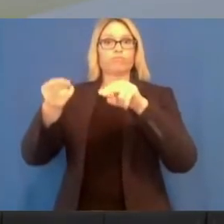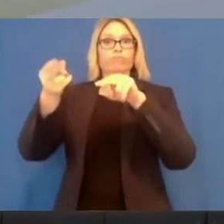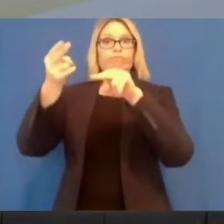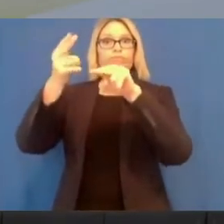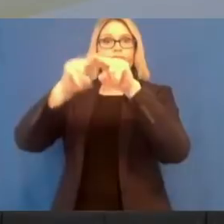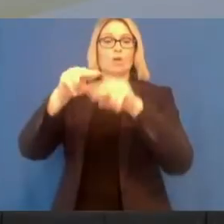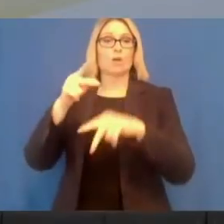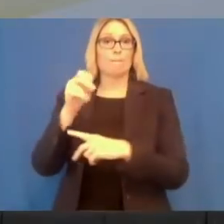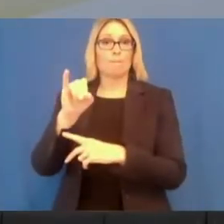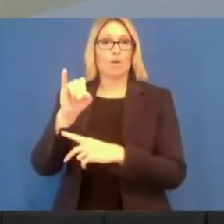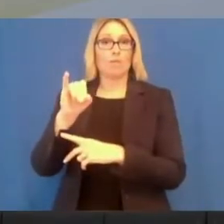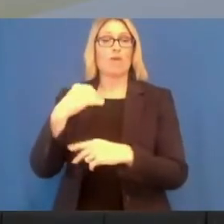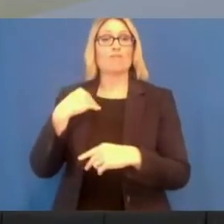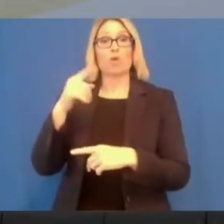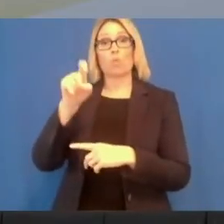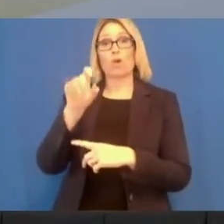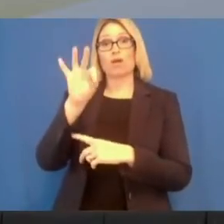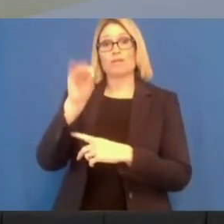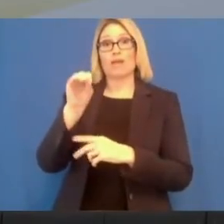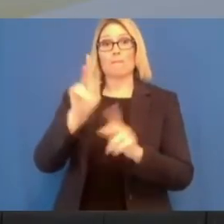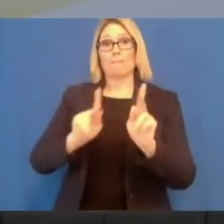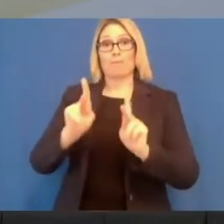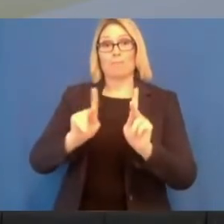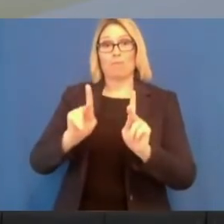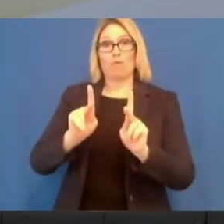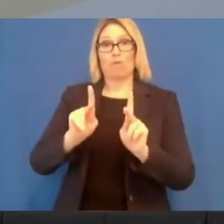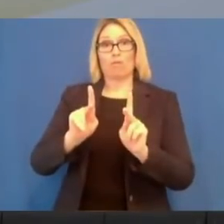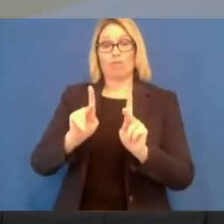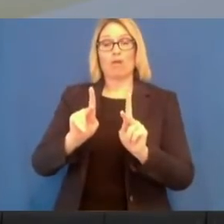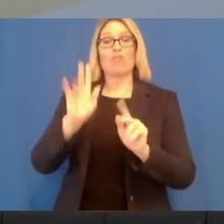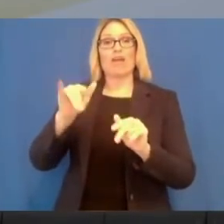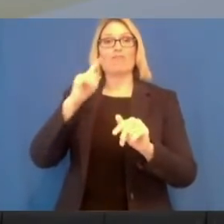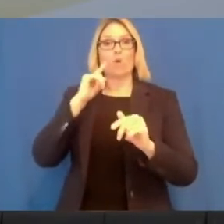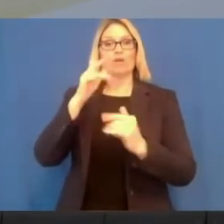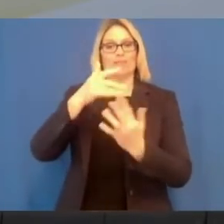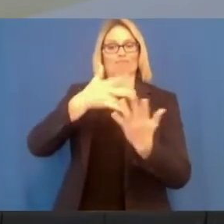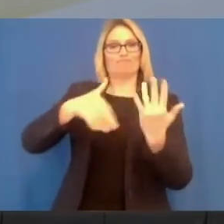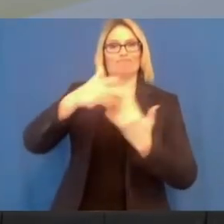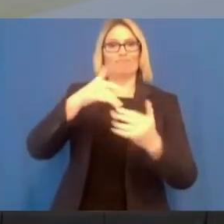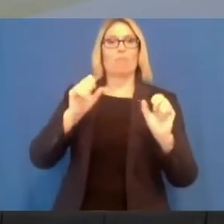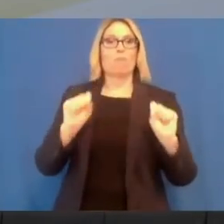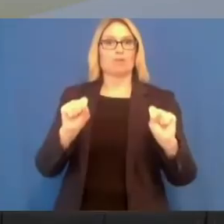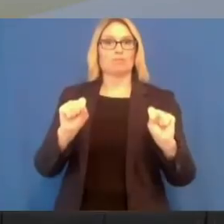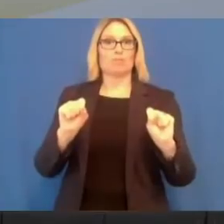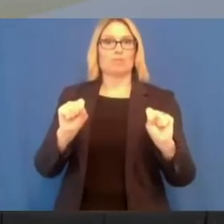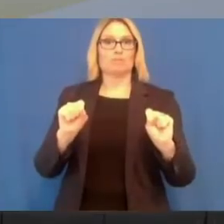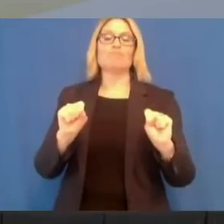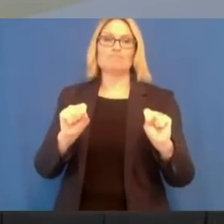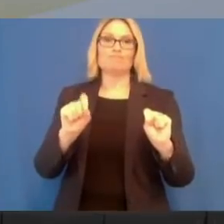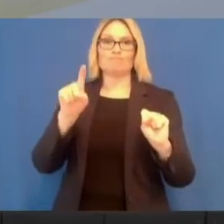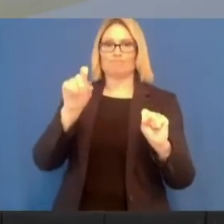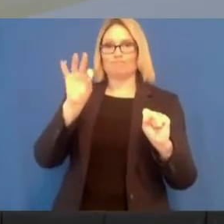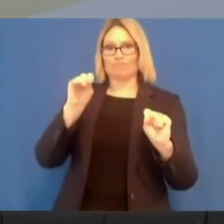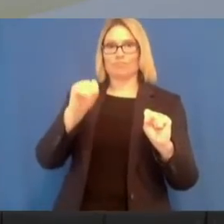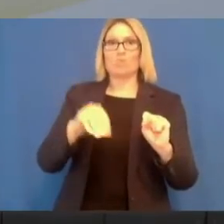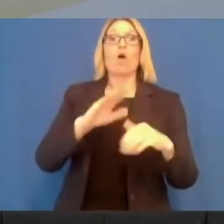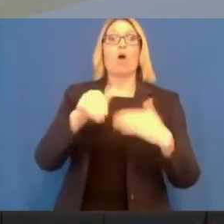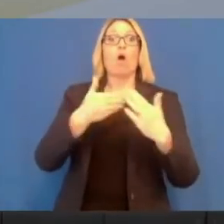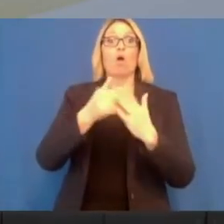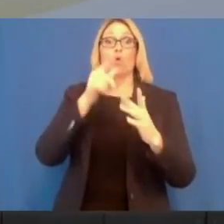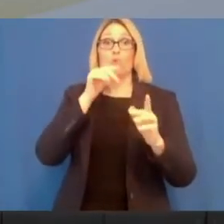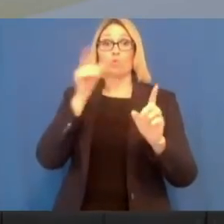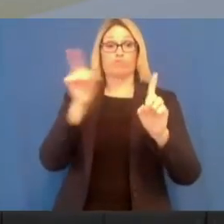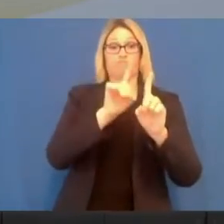we currently have over 190 people named as close contacts, with more expected. All close contacts have